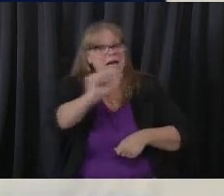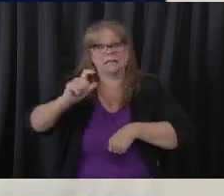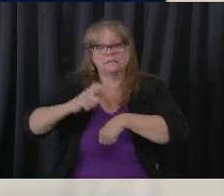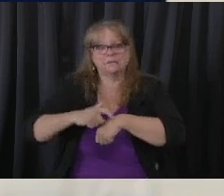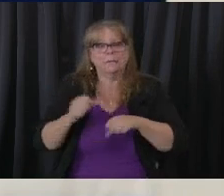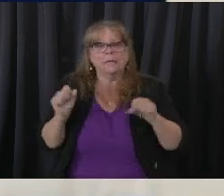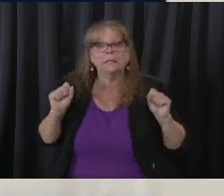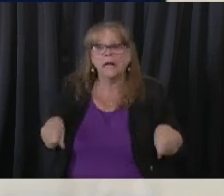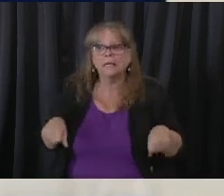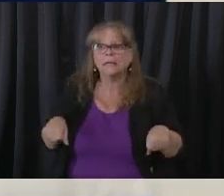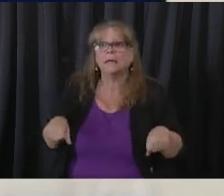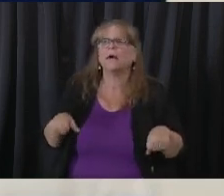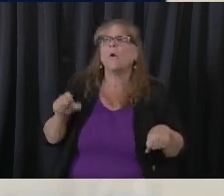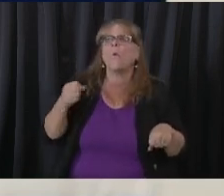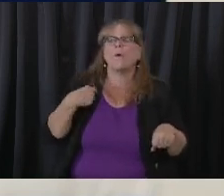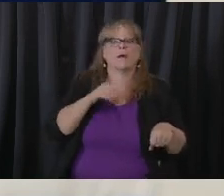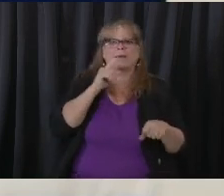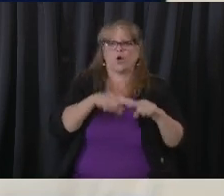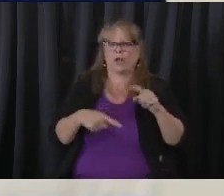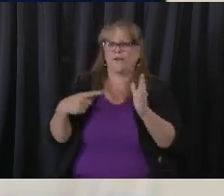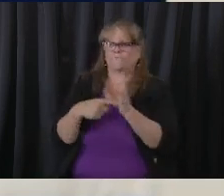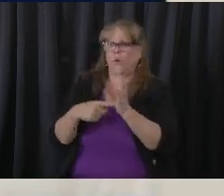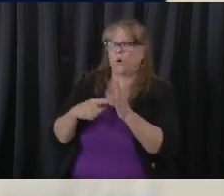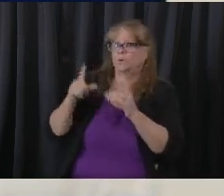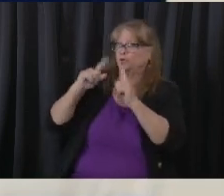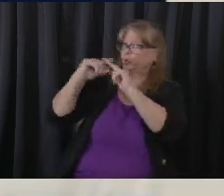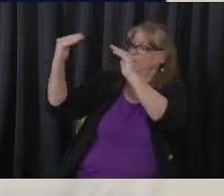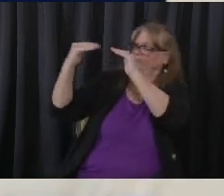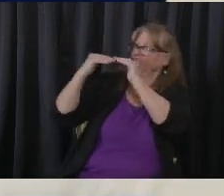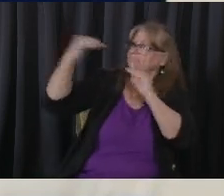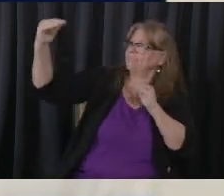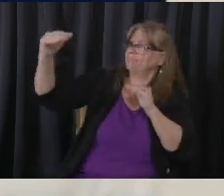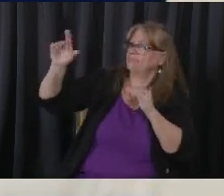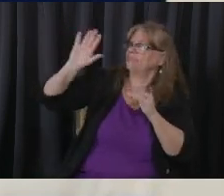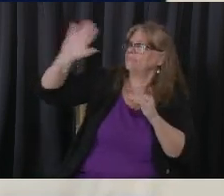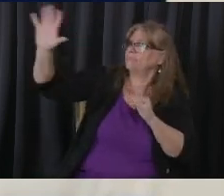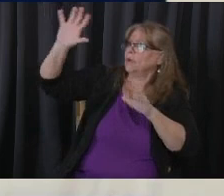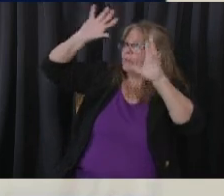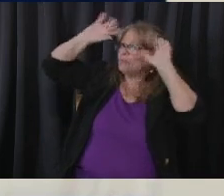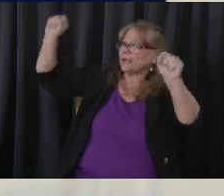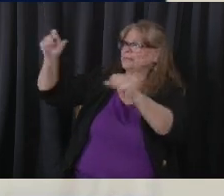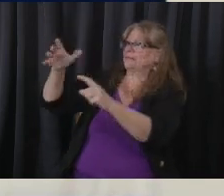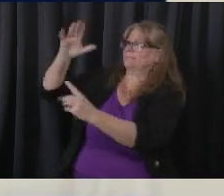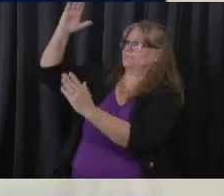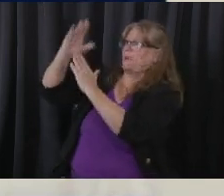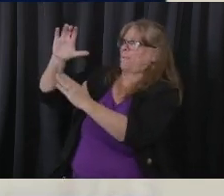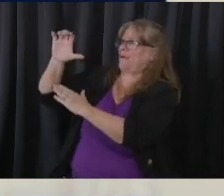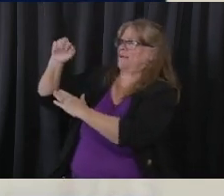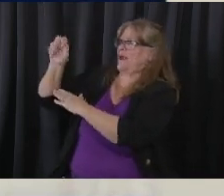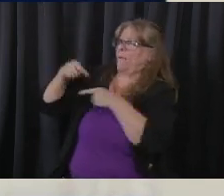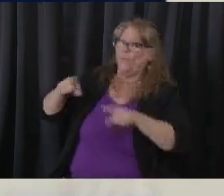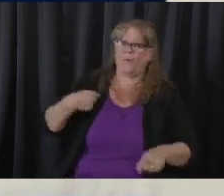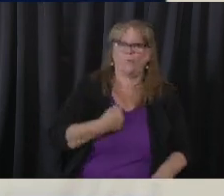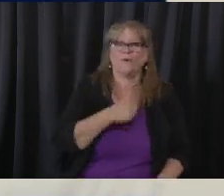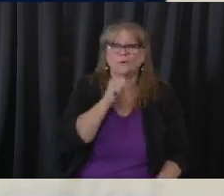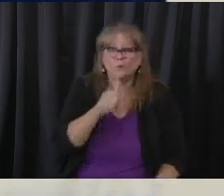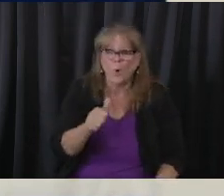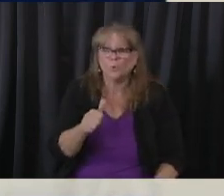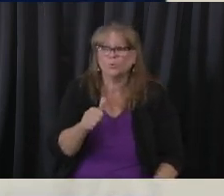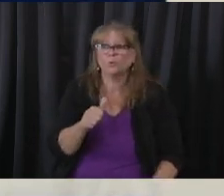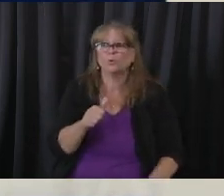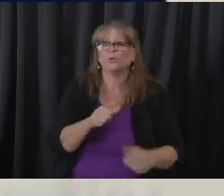of having hospital capacity for any of us. The part that's missing is using this as a moment to message safety.